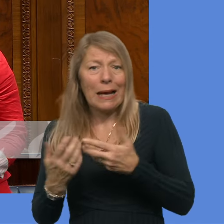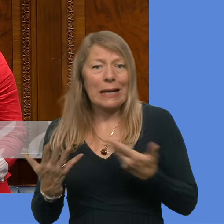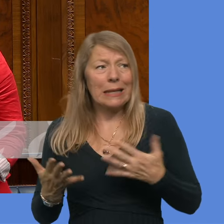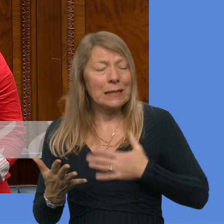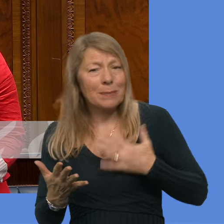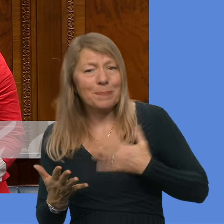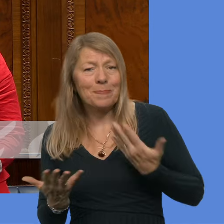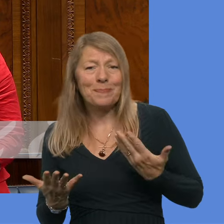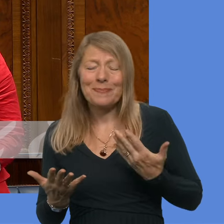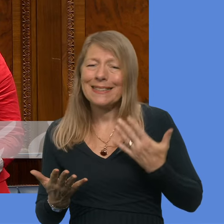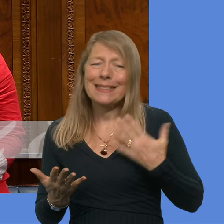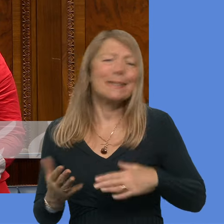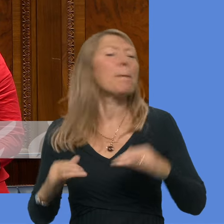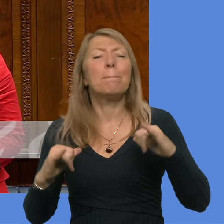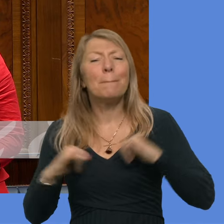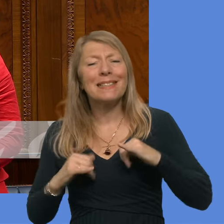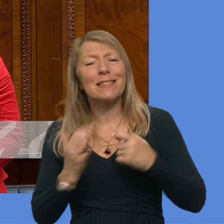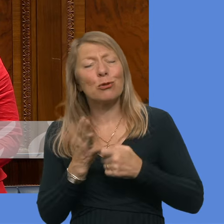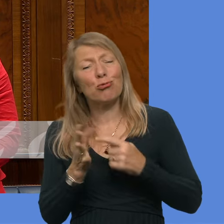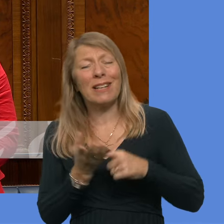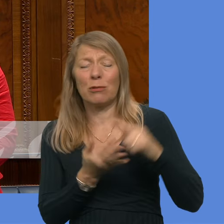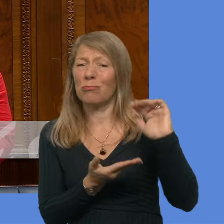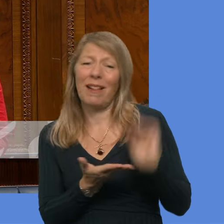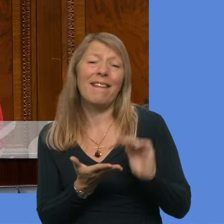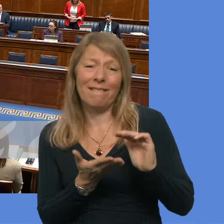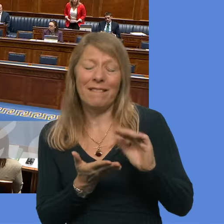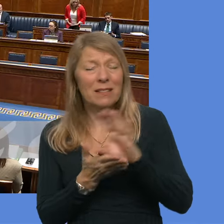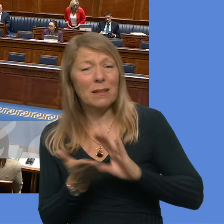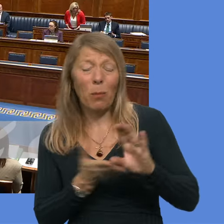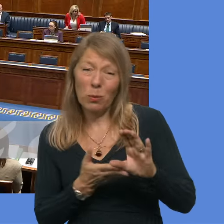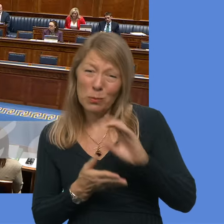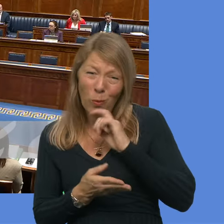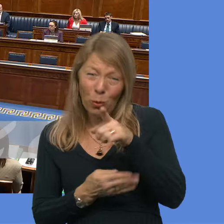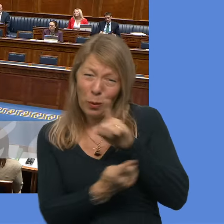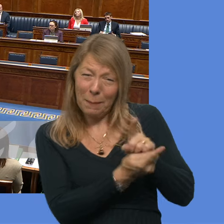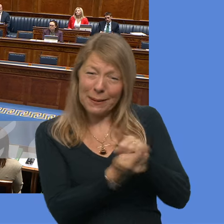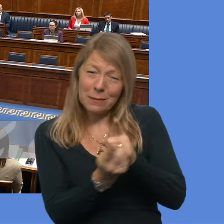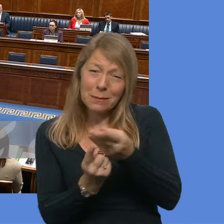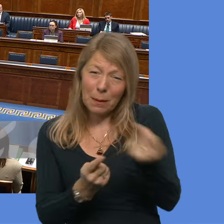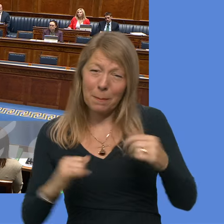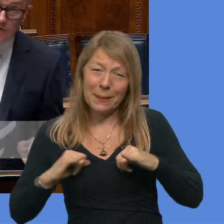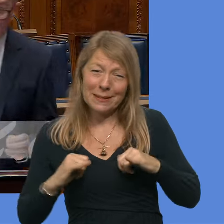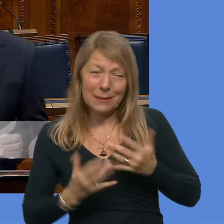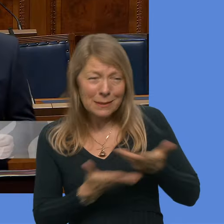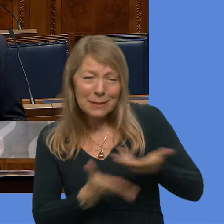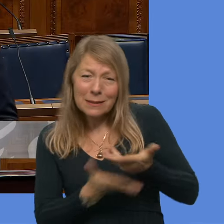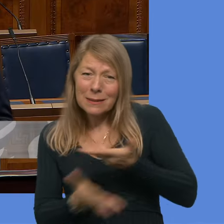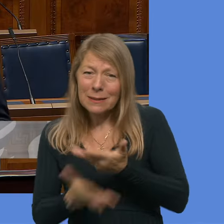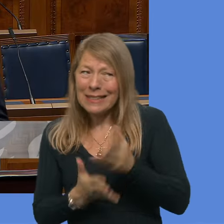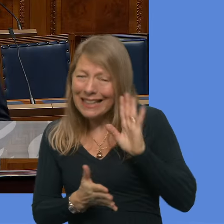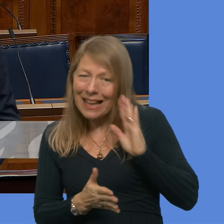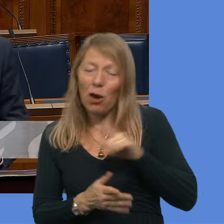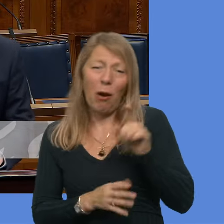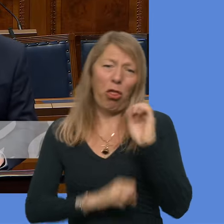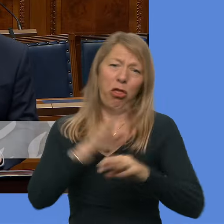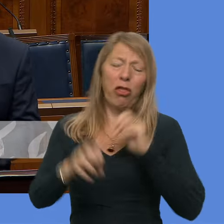or some sort of support. I was wondering, would the Minister consider meeting with them and discussing? Minister. Well, I thank the member for her question. I